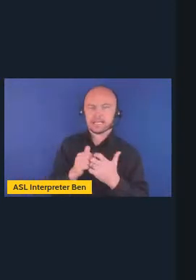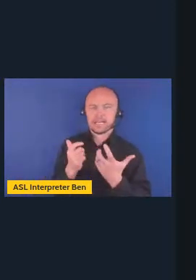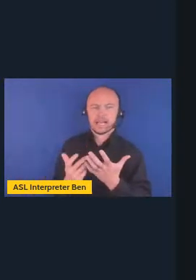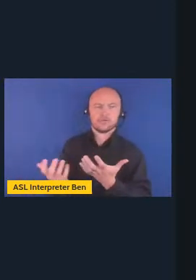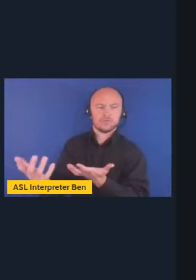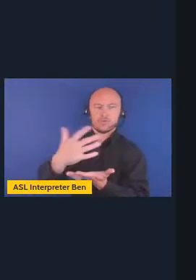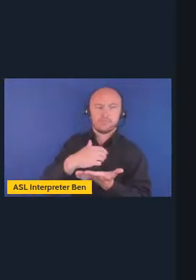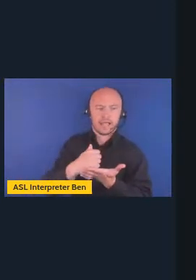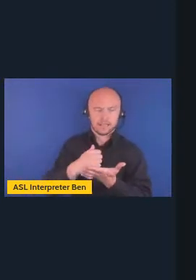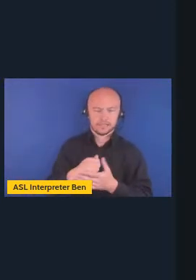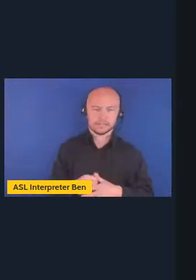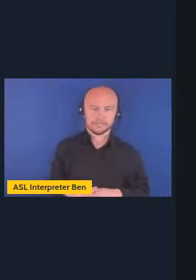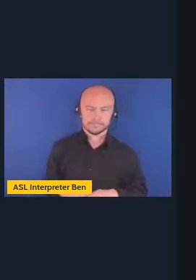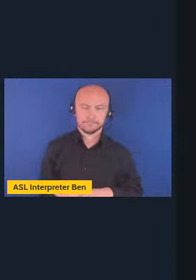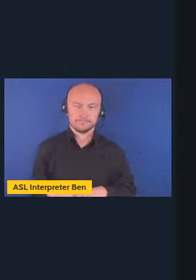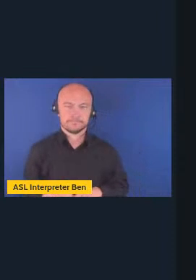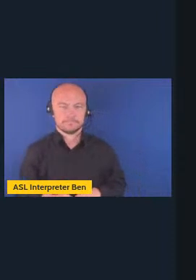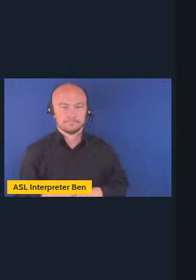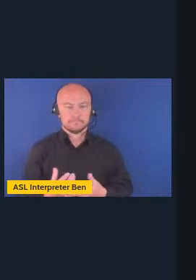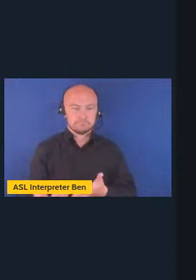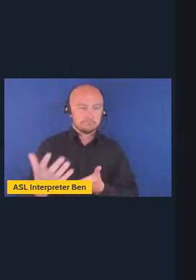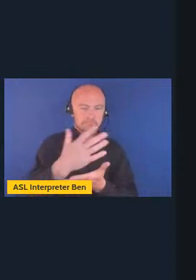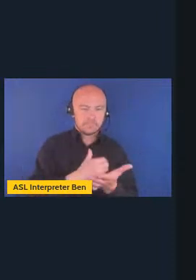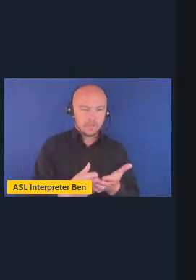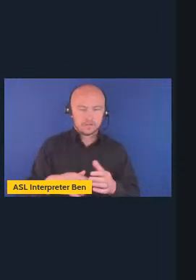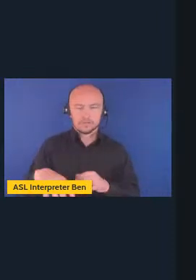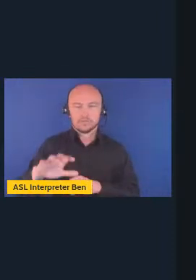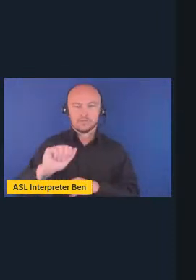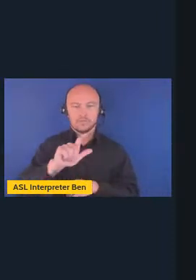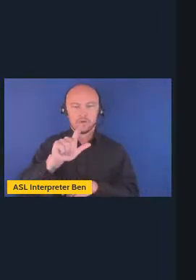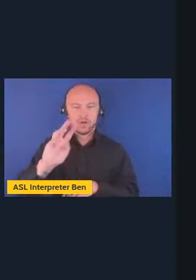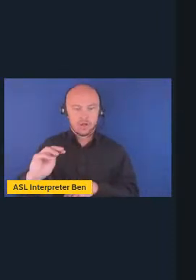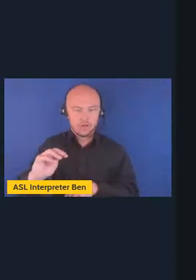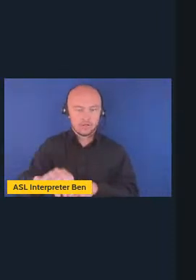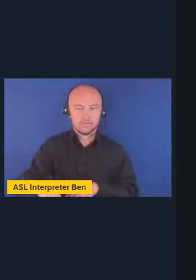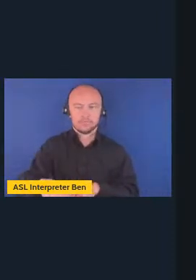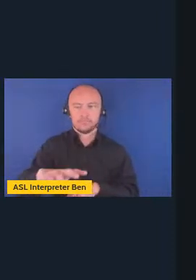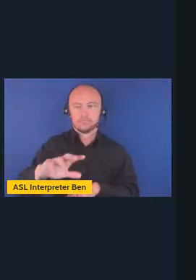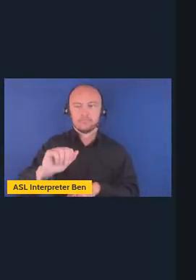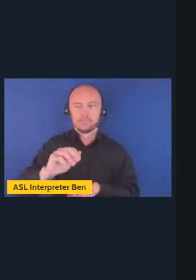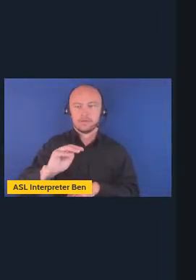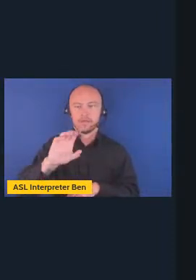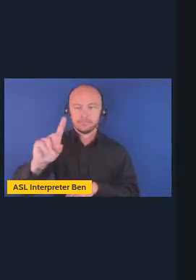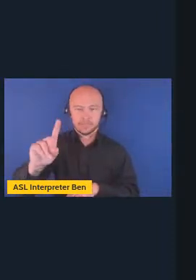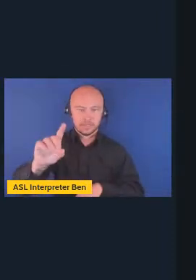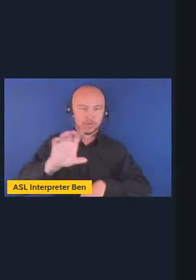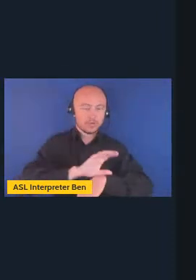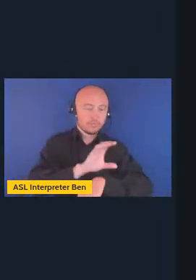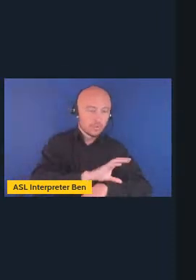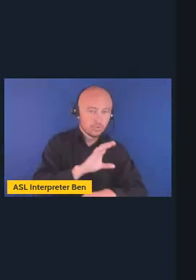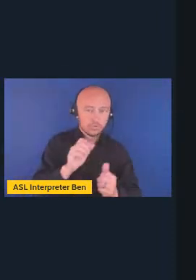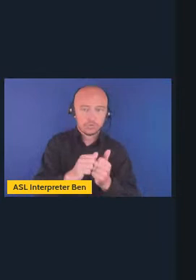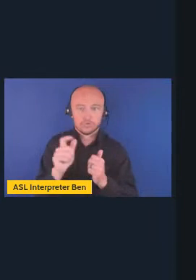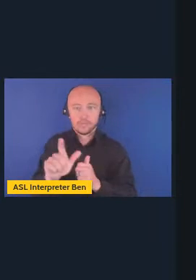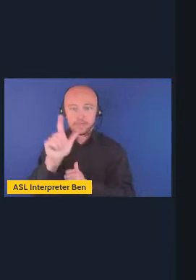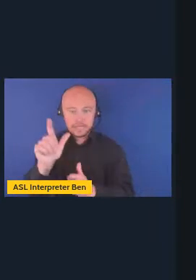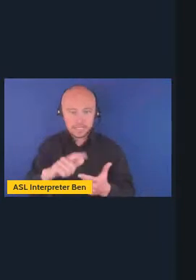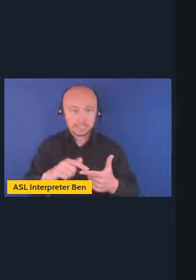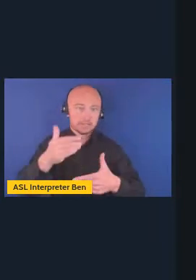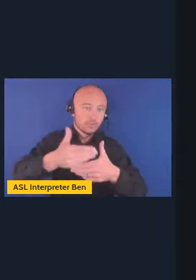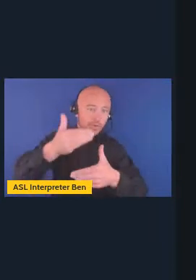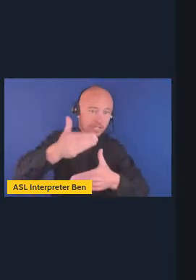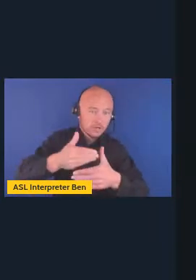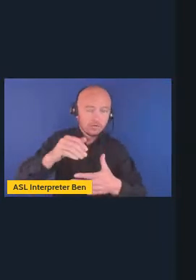can compile it into an ARM or an AMD computer with Linux, and I'll compile it to Windows with an